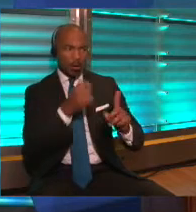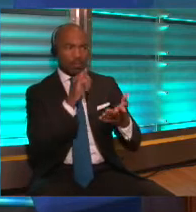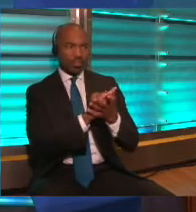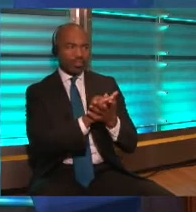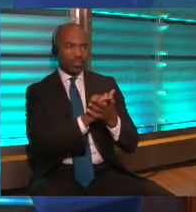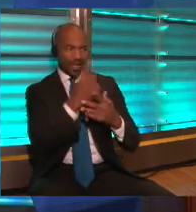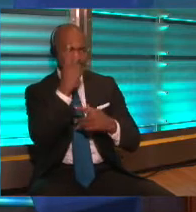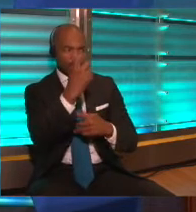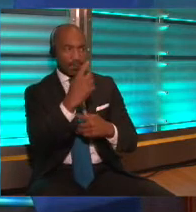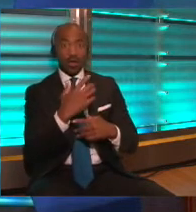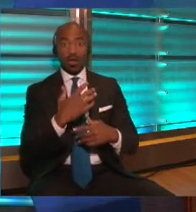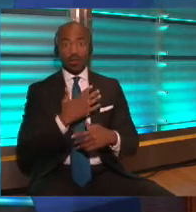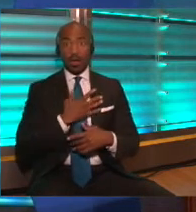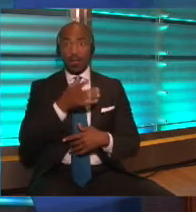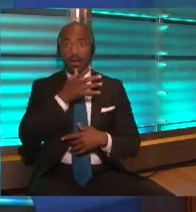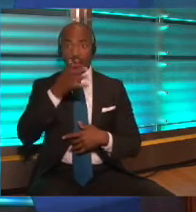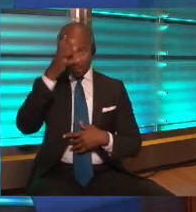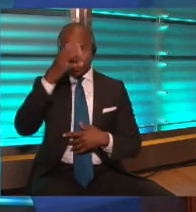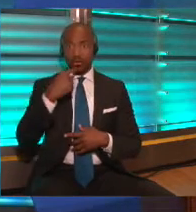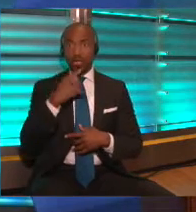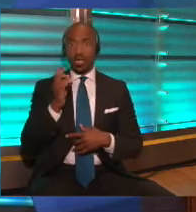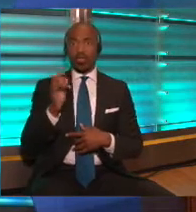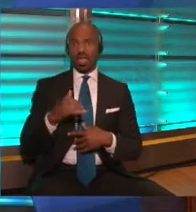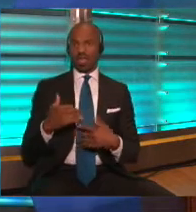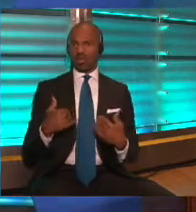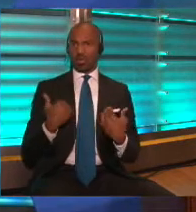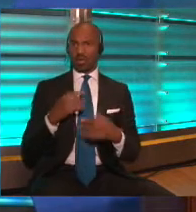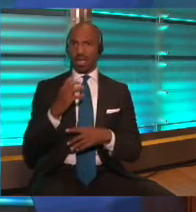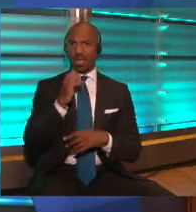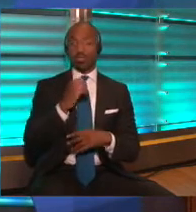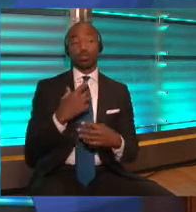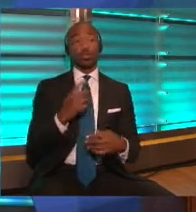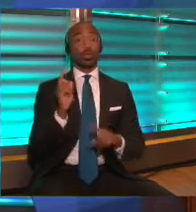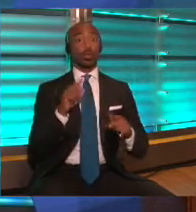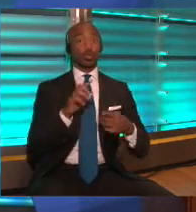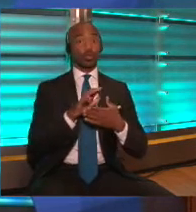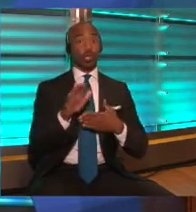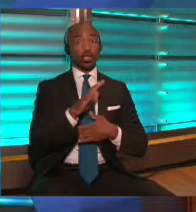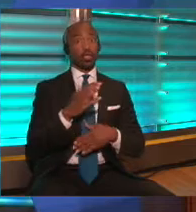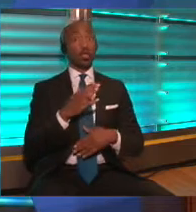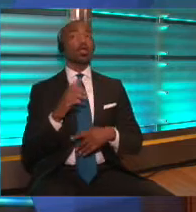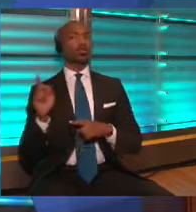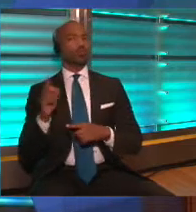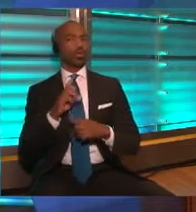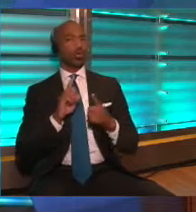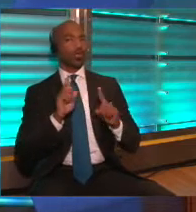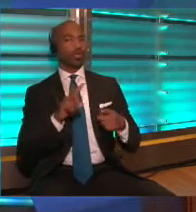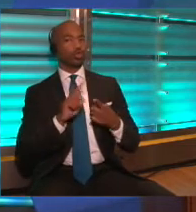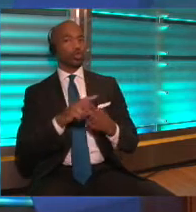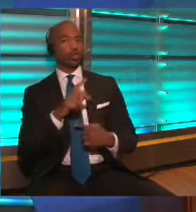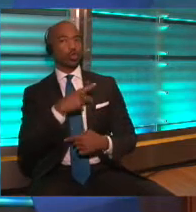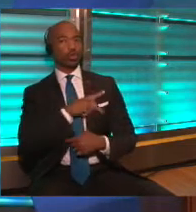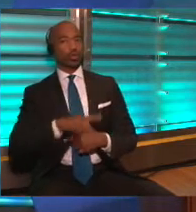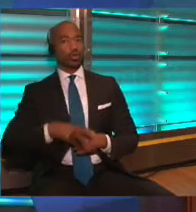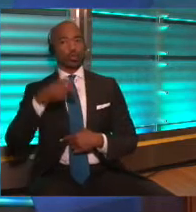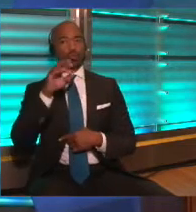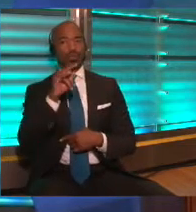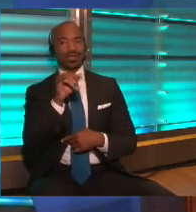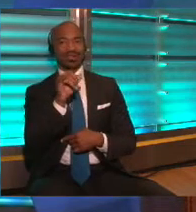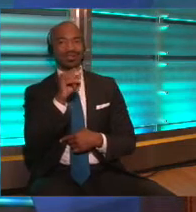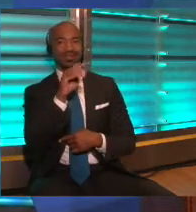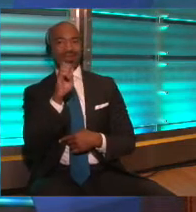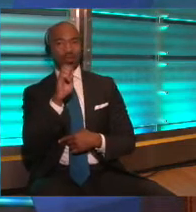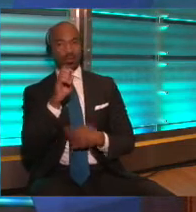age from our parents, and we went off to college. Sophie went to Princeton, studied molecular biology. I ended up going to Marymount University and